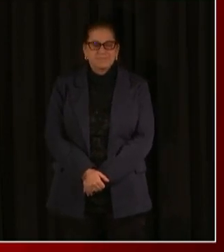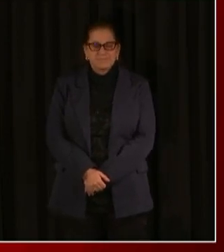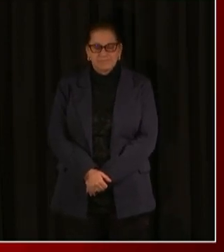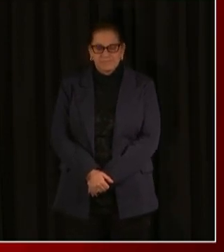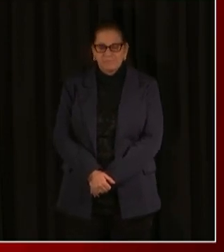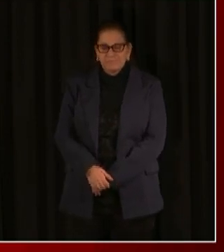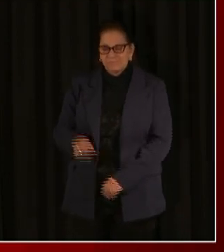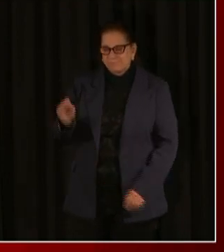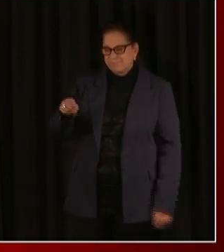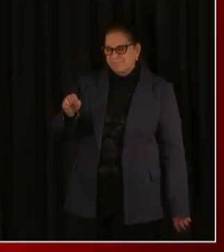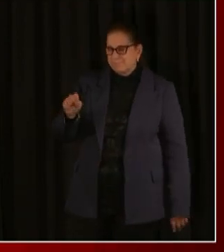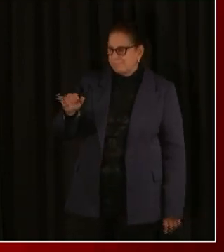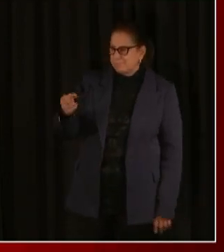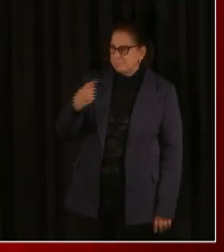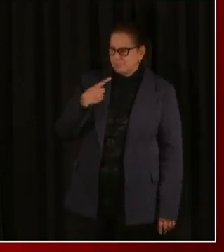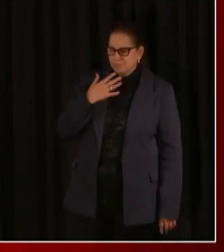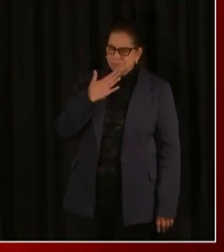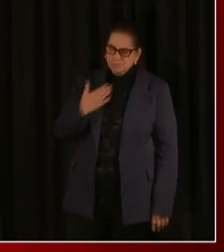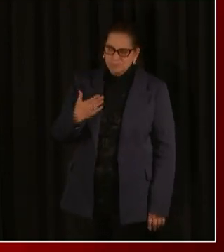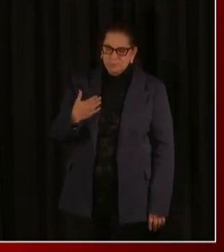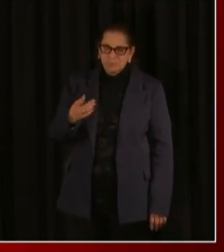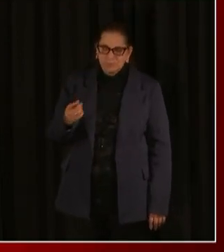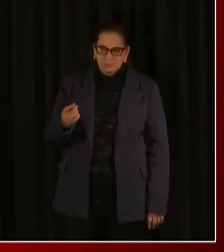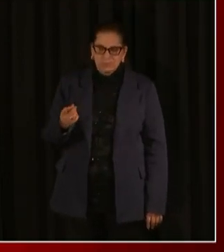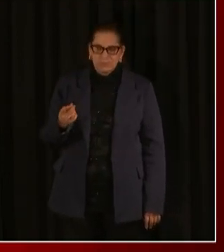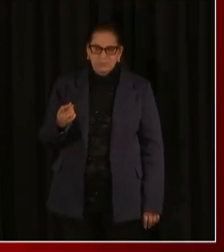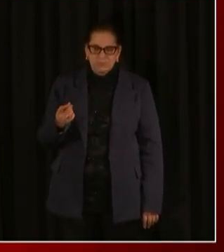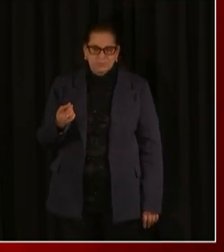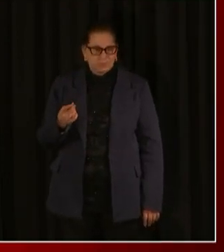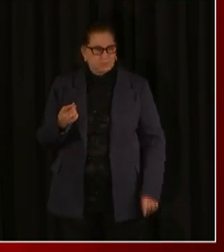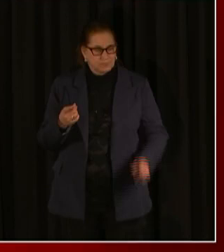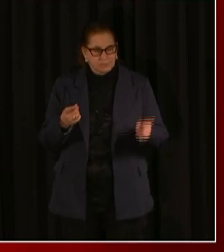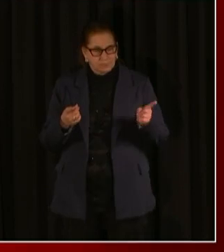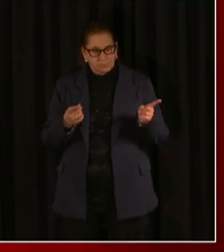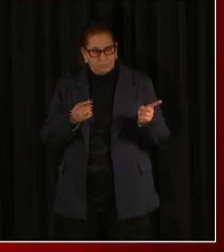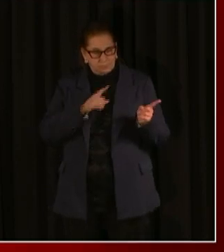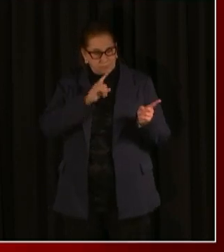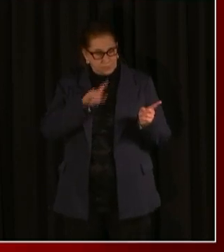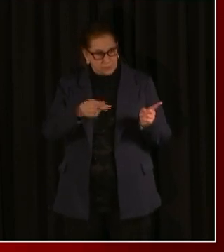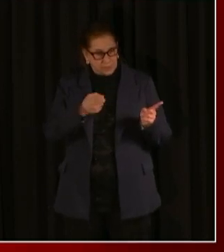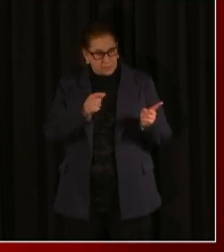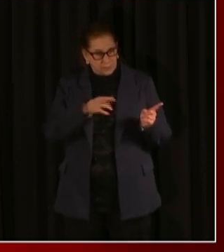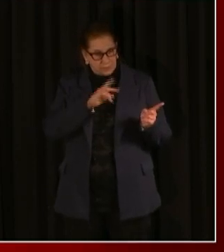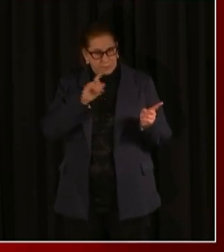Hi. So Heather, do you want to jump in for that one?